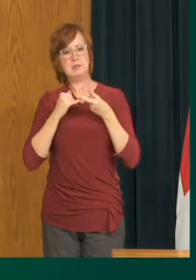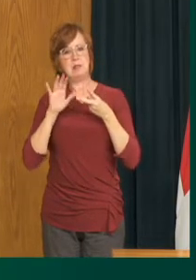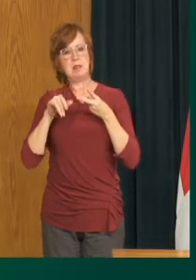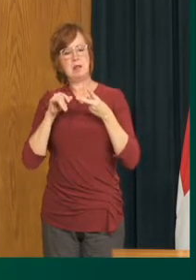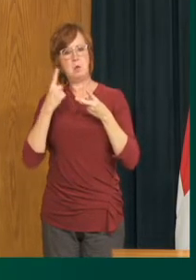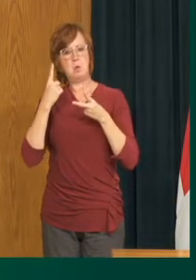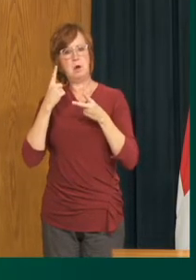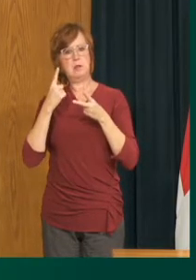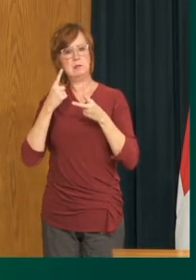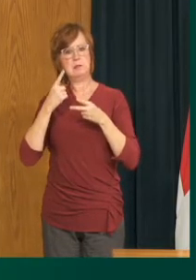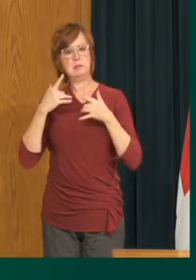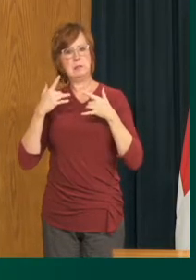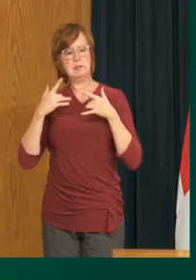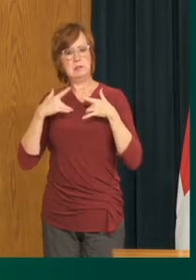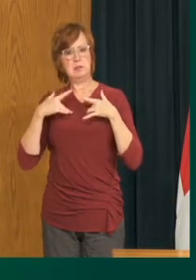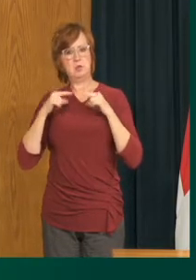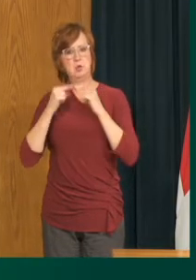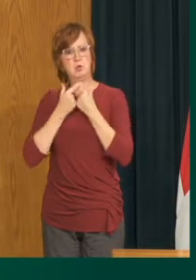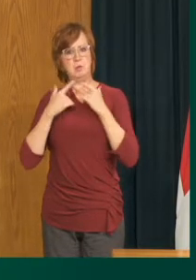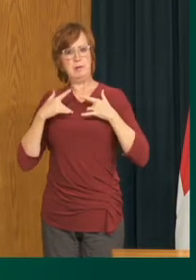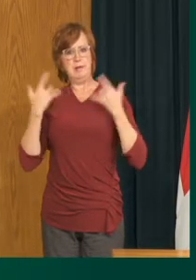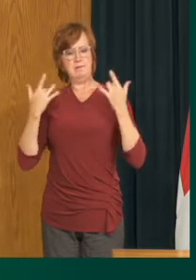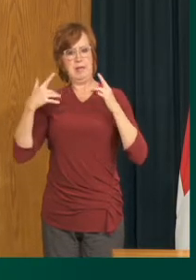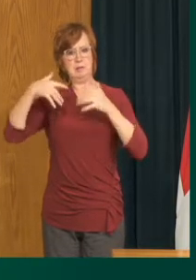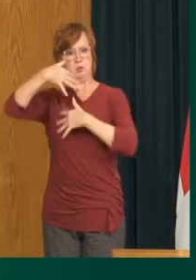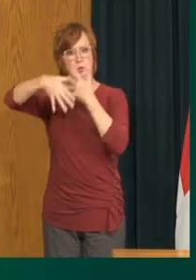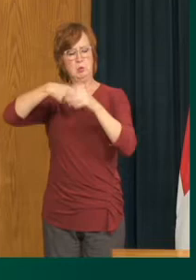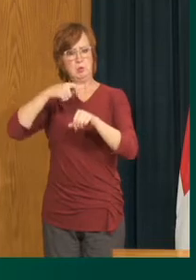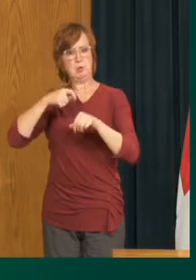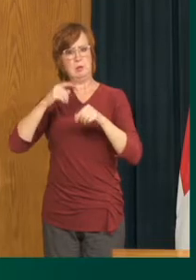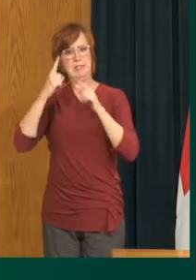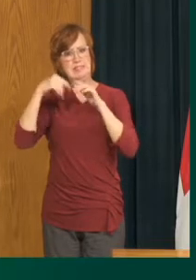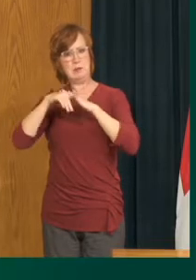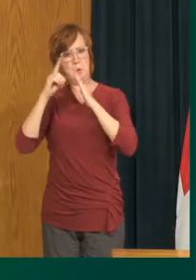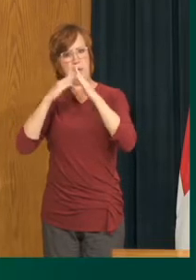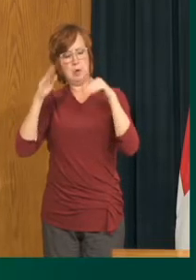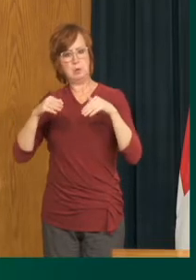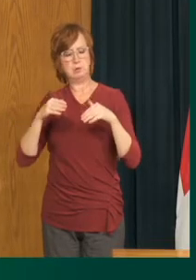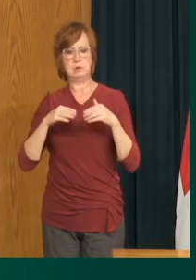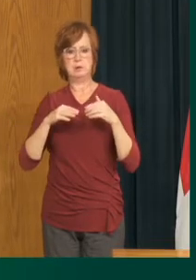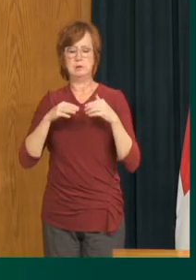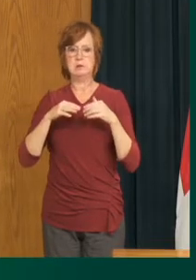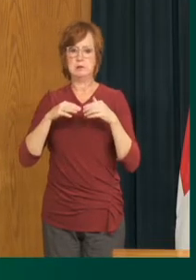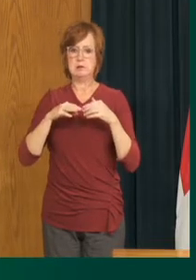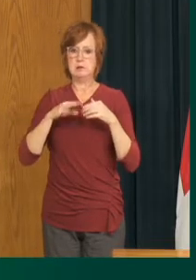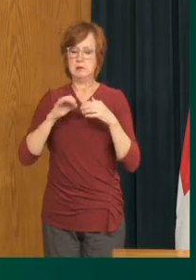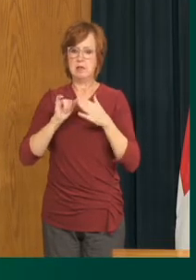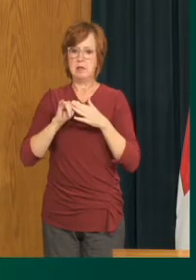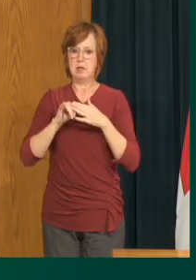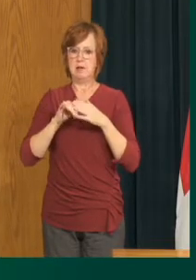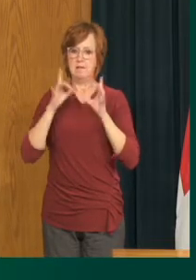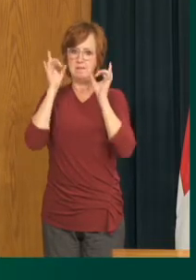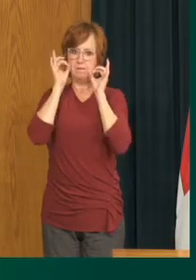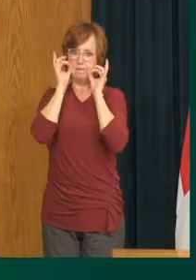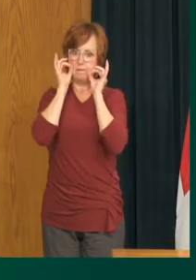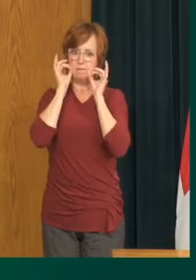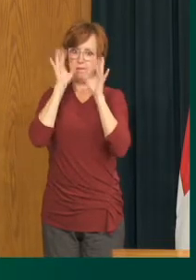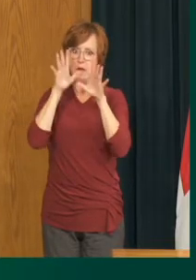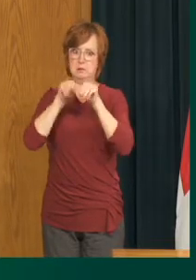spreading event, again, this is exactly why the limits on gatherings at 30 continue, because we know that